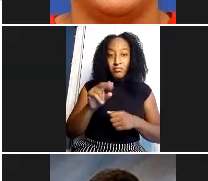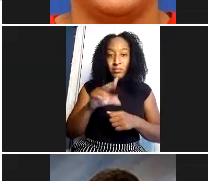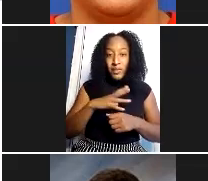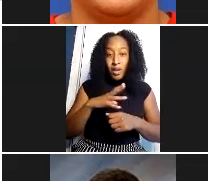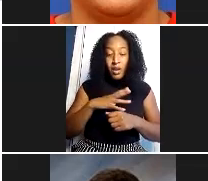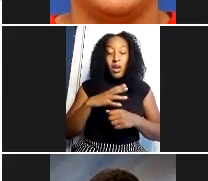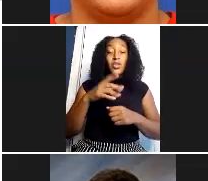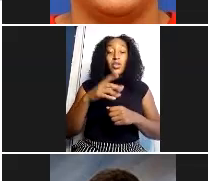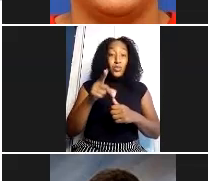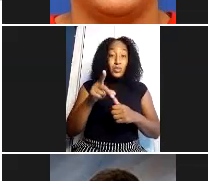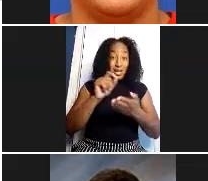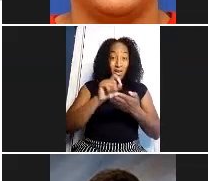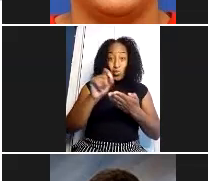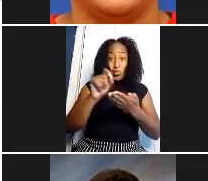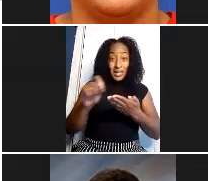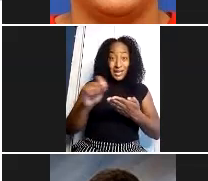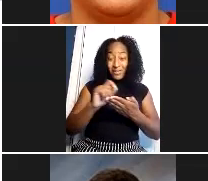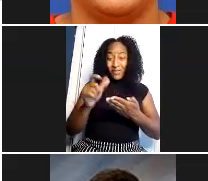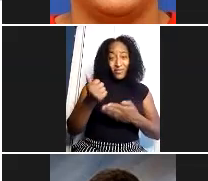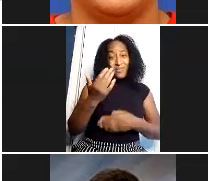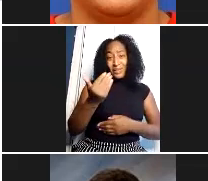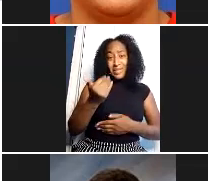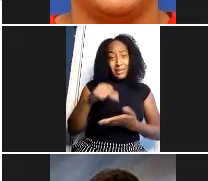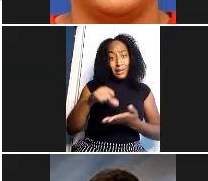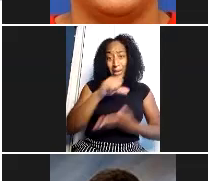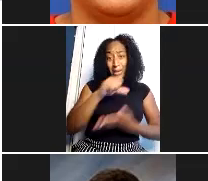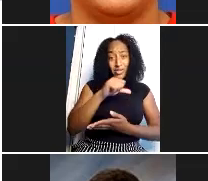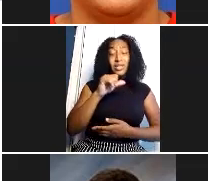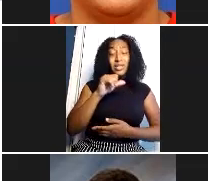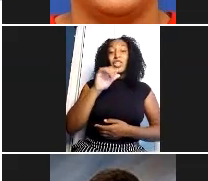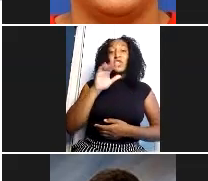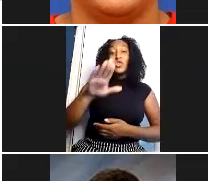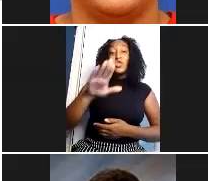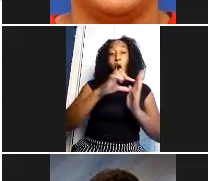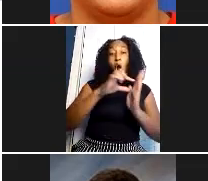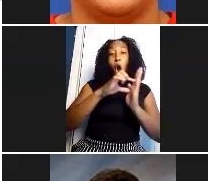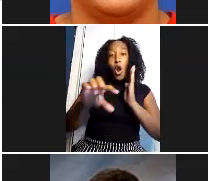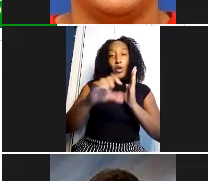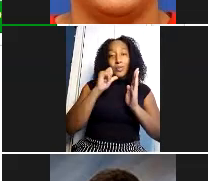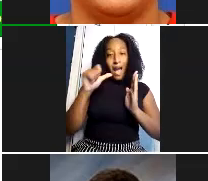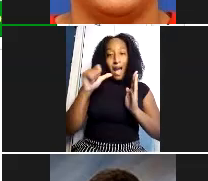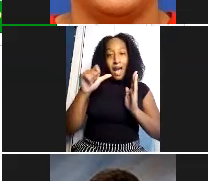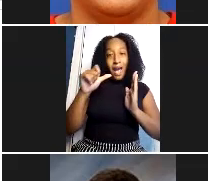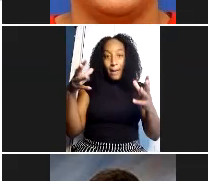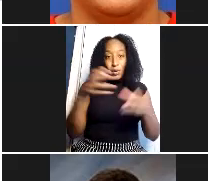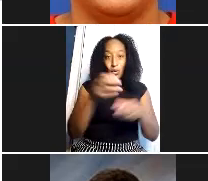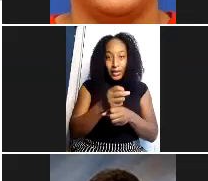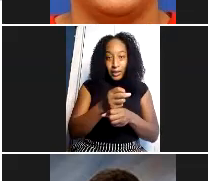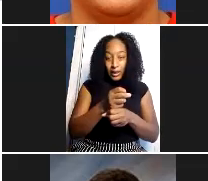tells you in there your article, not your summary, must be 15 pages long, right? So